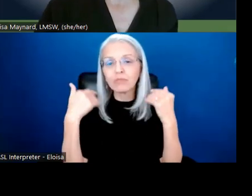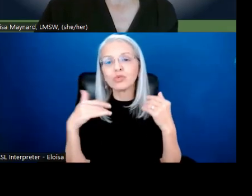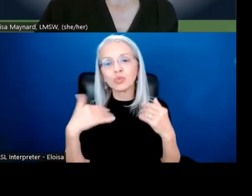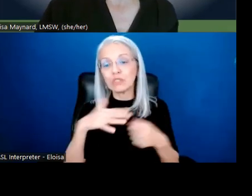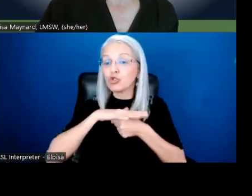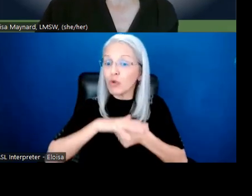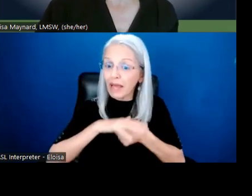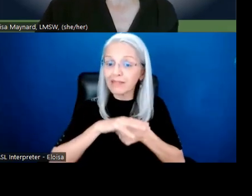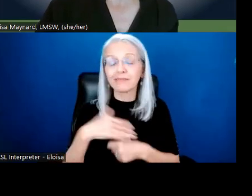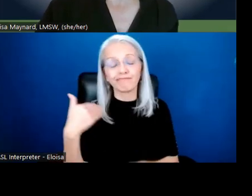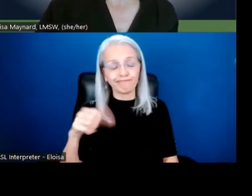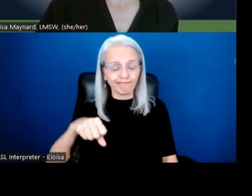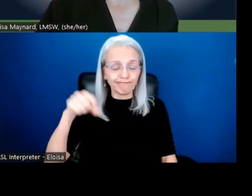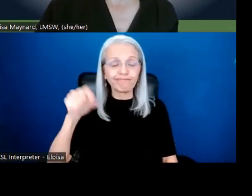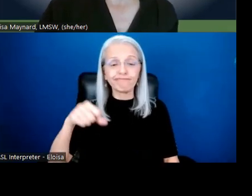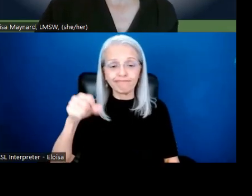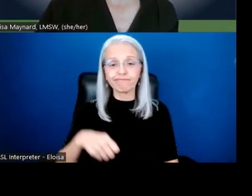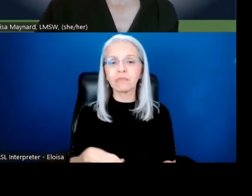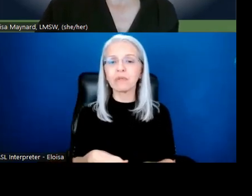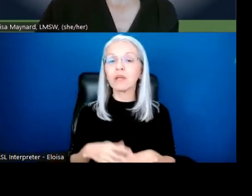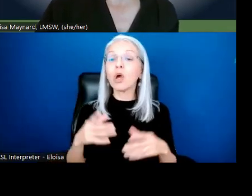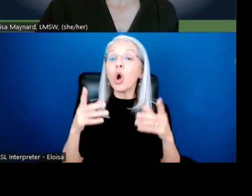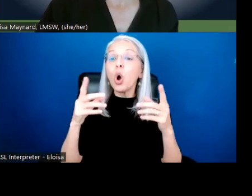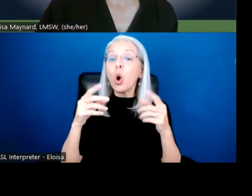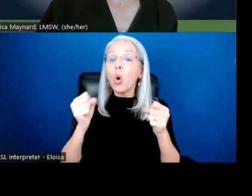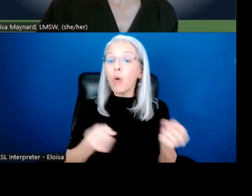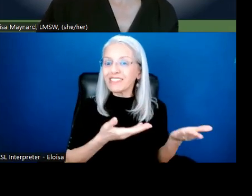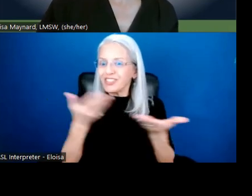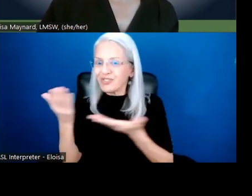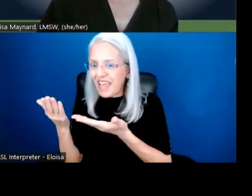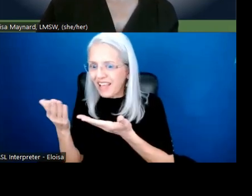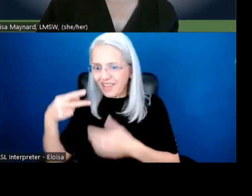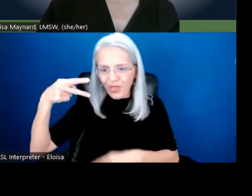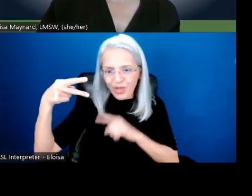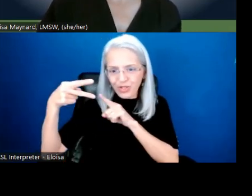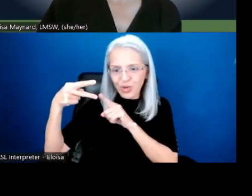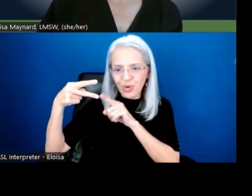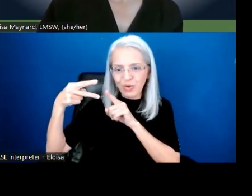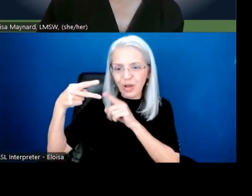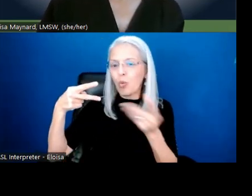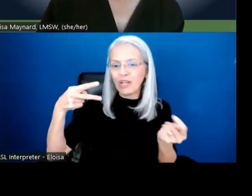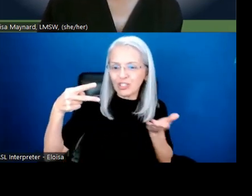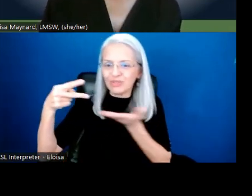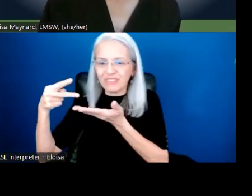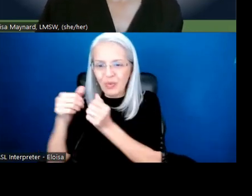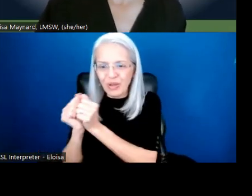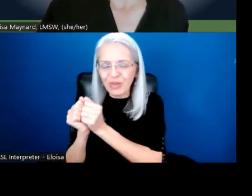Absolutely. What did you take? What did you decide to take with you.